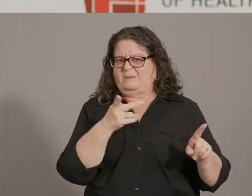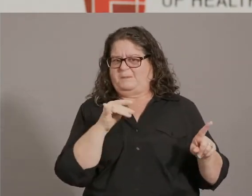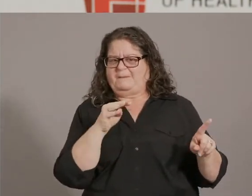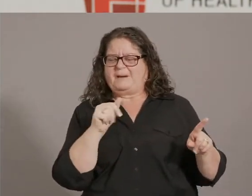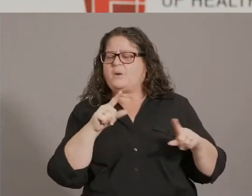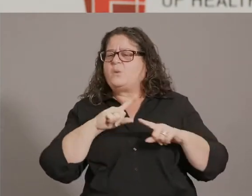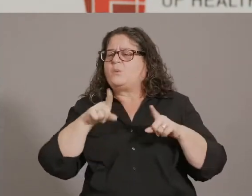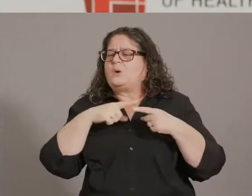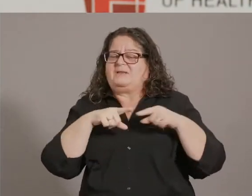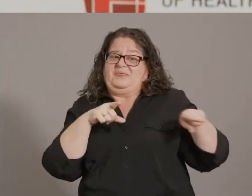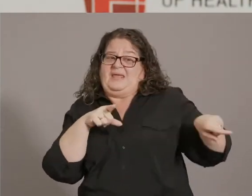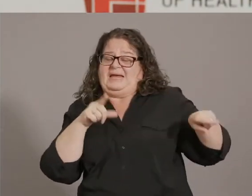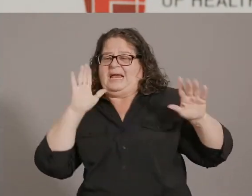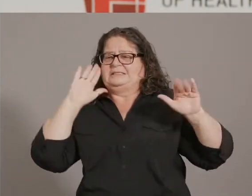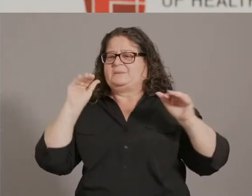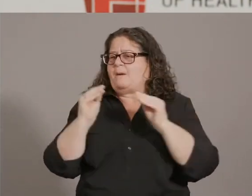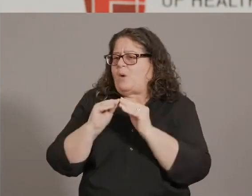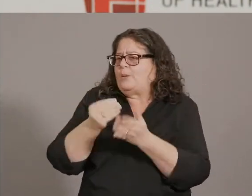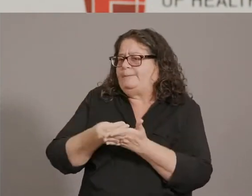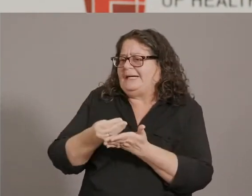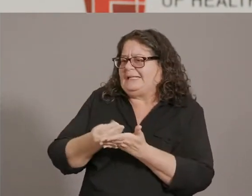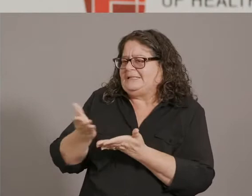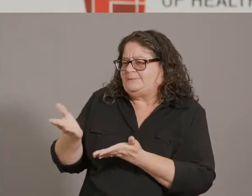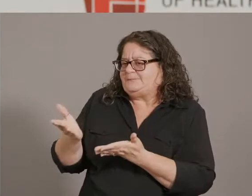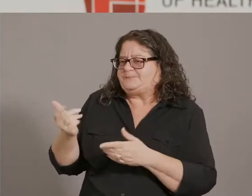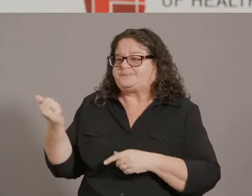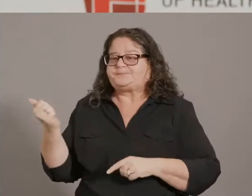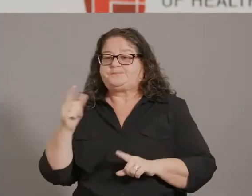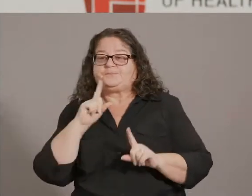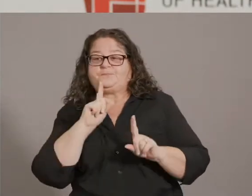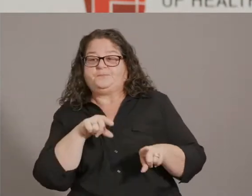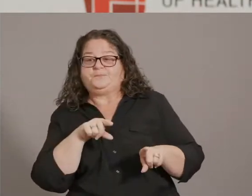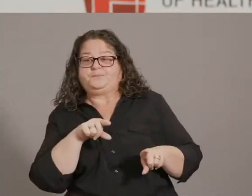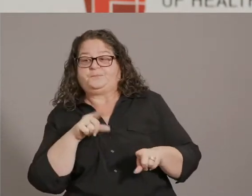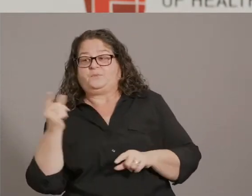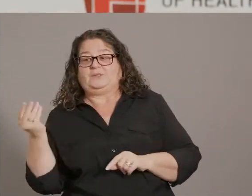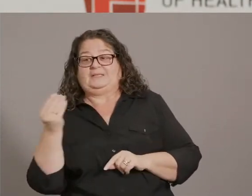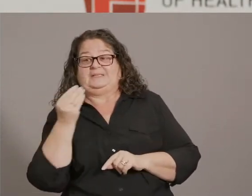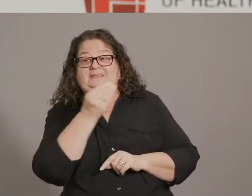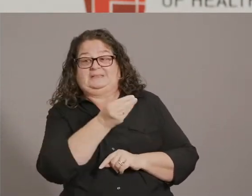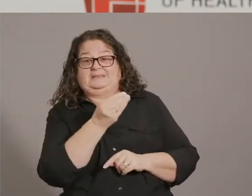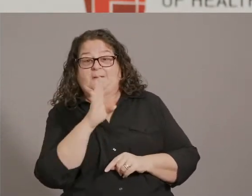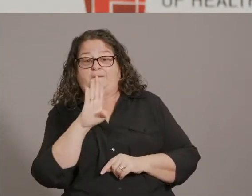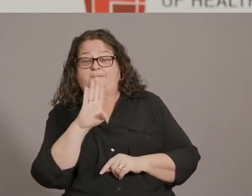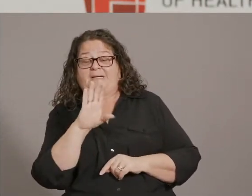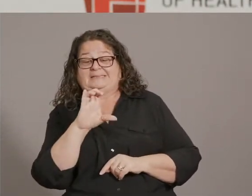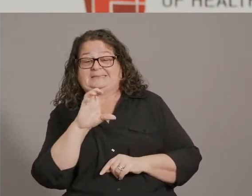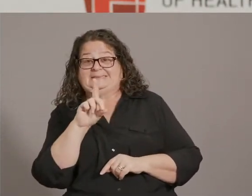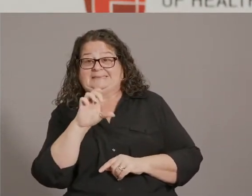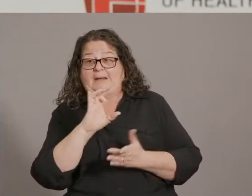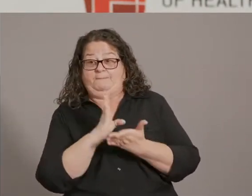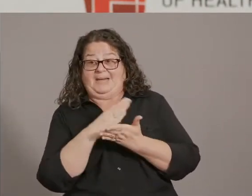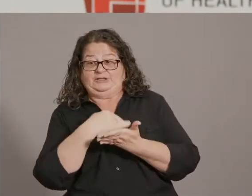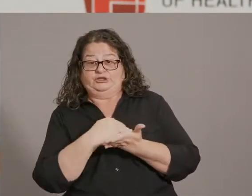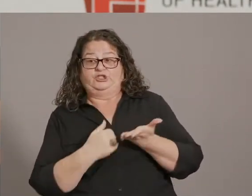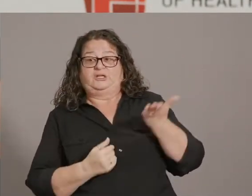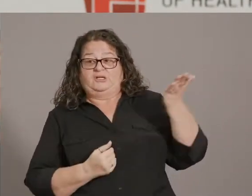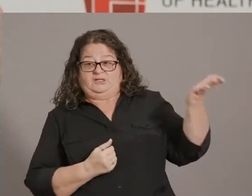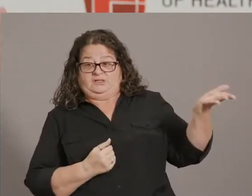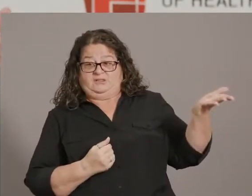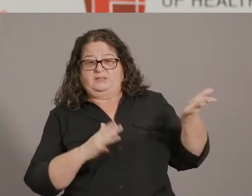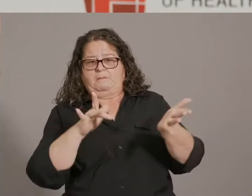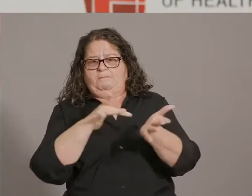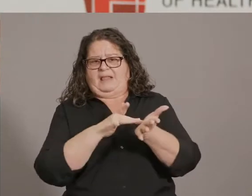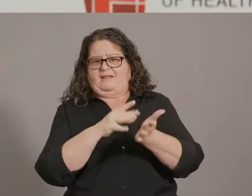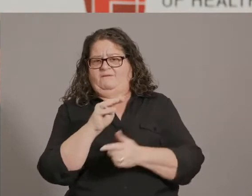has to be turned into CDC by mid-March. Obviously, we don't want to take that long to get it done. What we're looking at